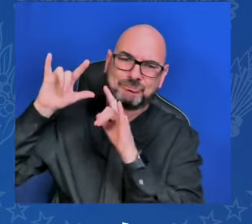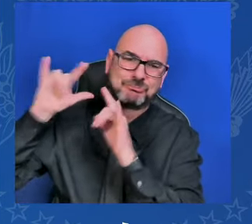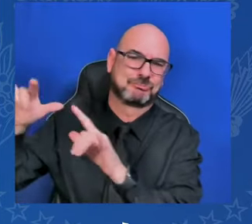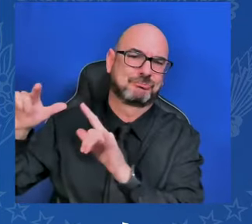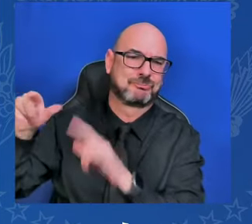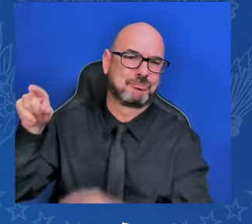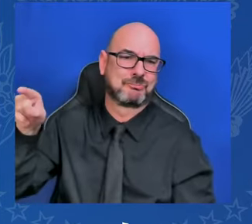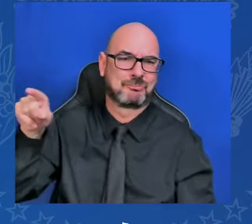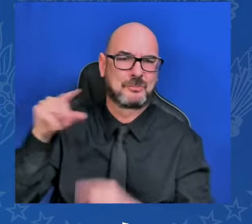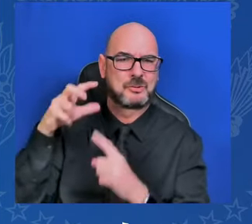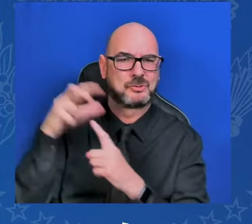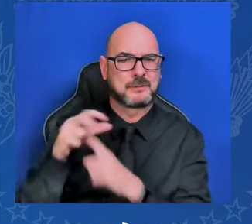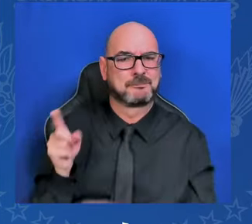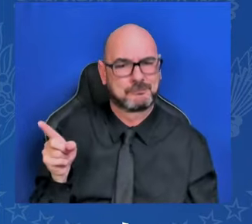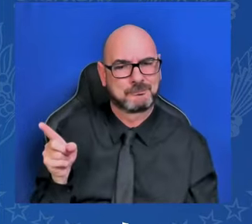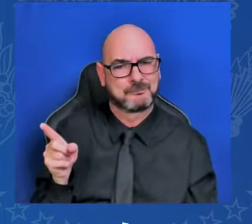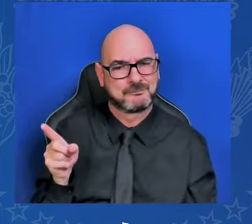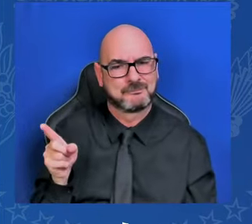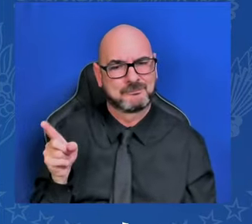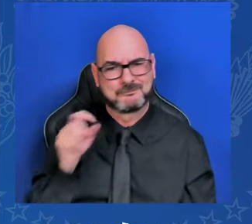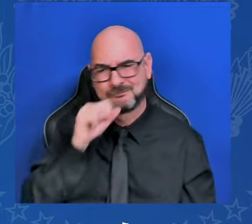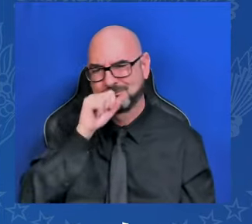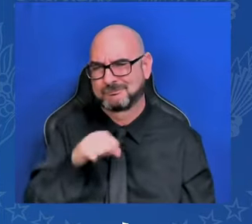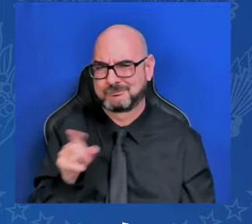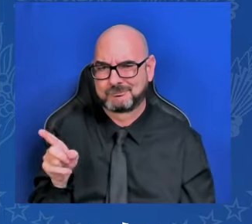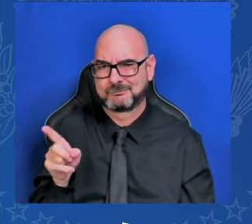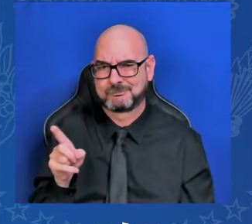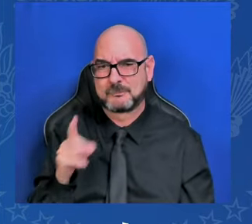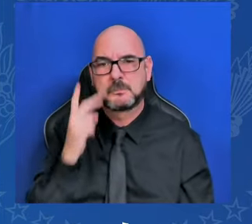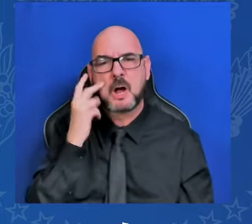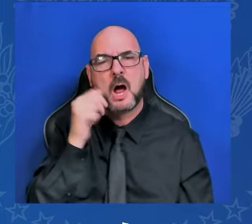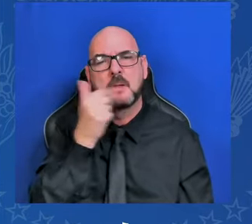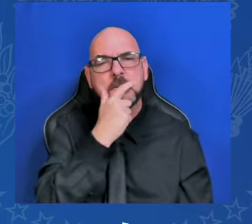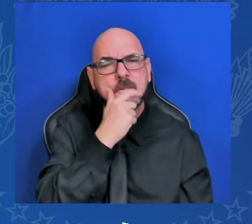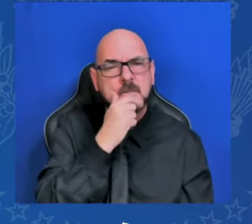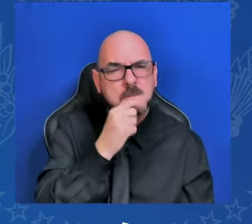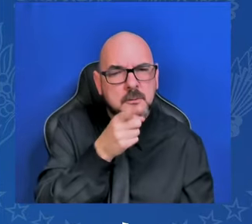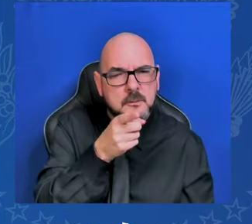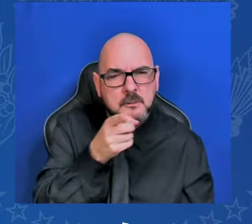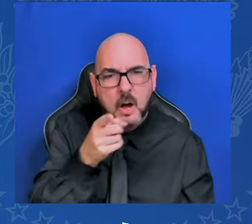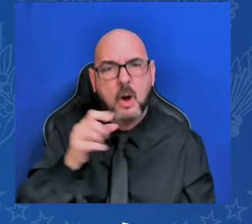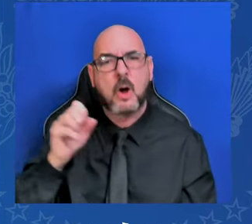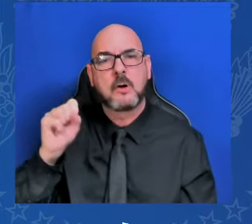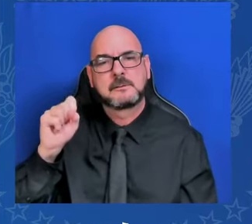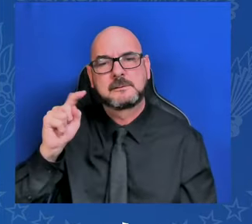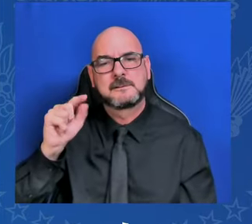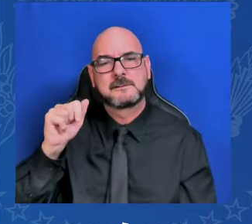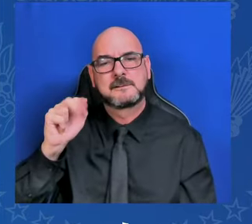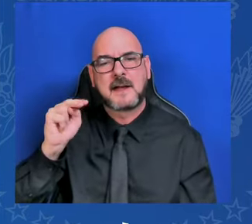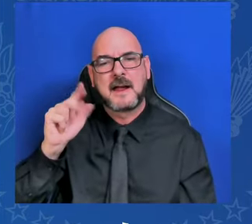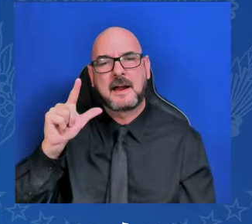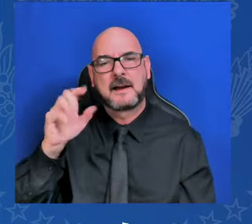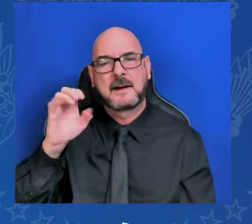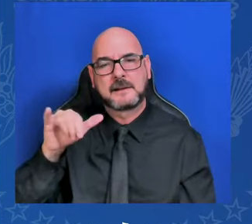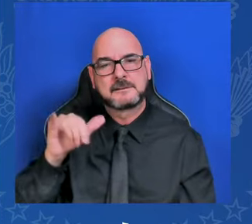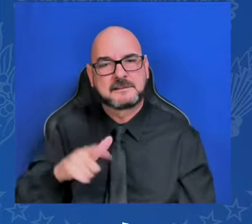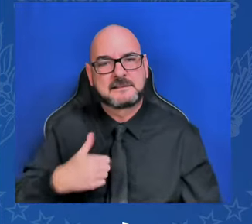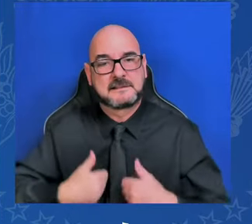And I see Steny Hoyer's here. Steny's been living in the western shore of Delaware for a long time.